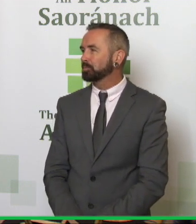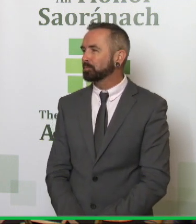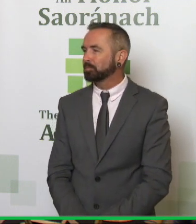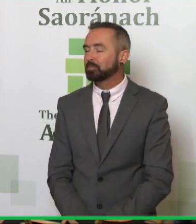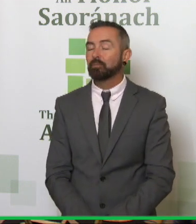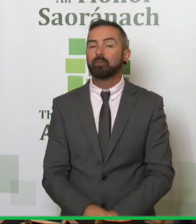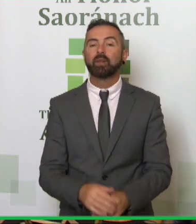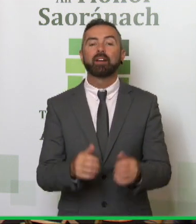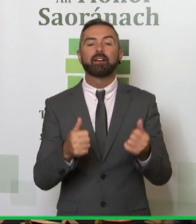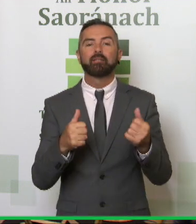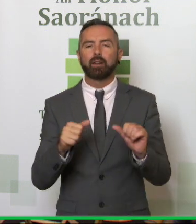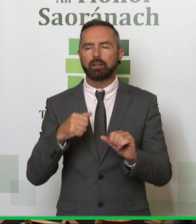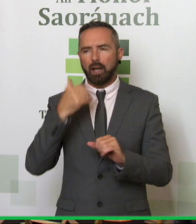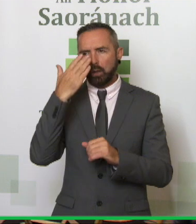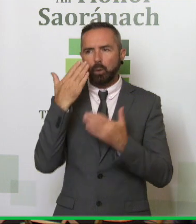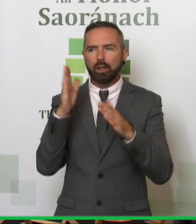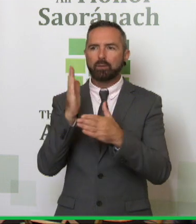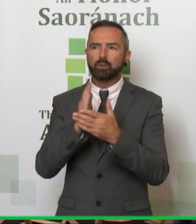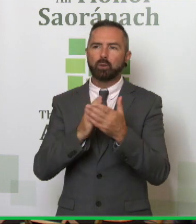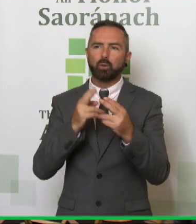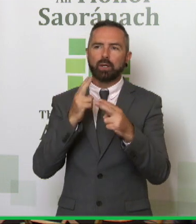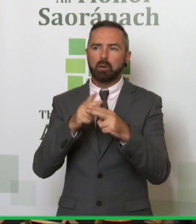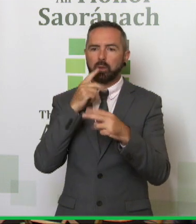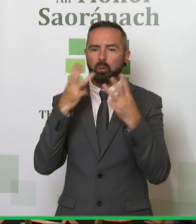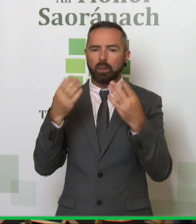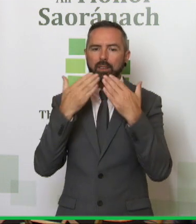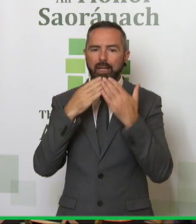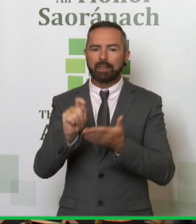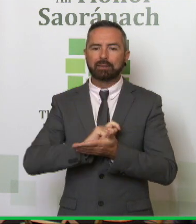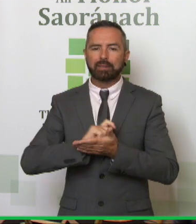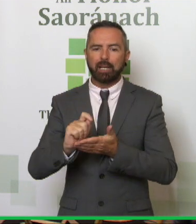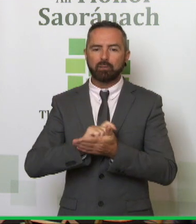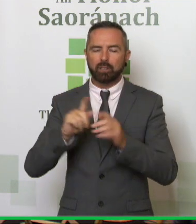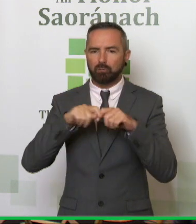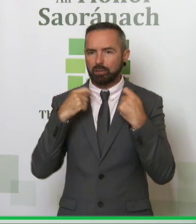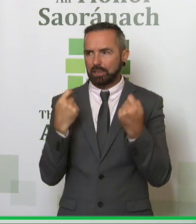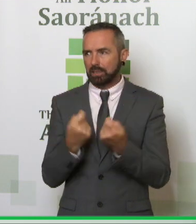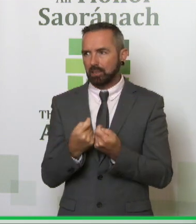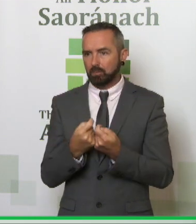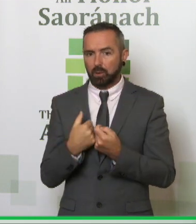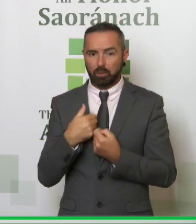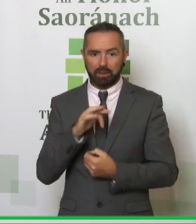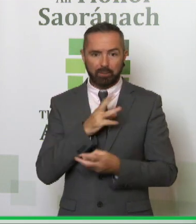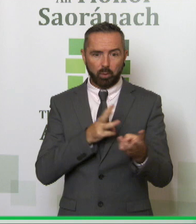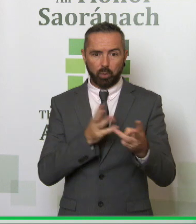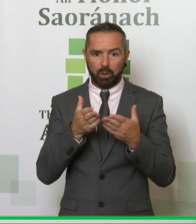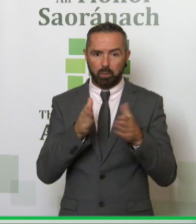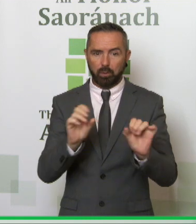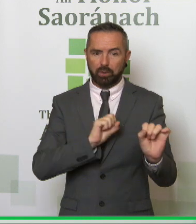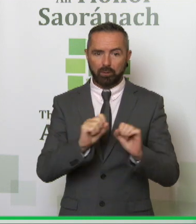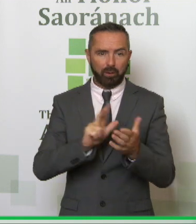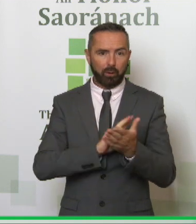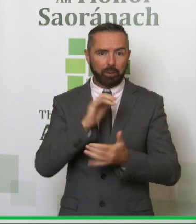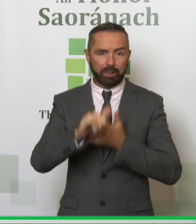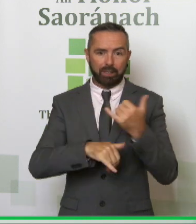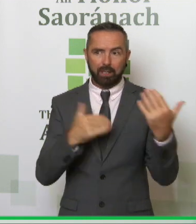And finally, I know I've left somebody up, but again, I want to thank the secretariat team. You know, I've worked in the public service just for about 13 years, but